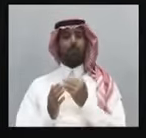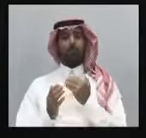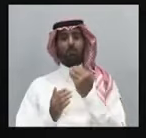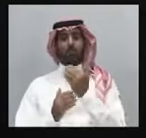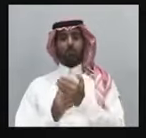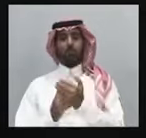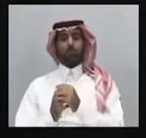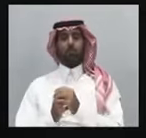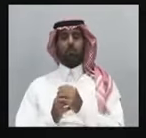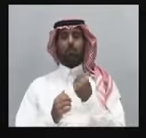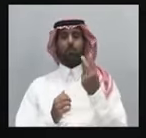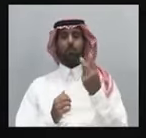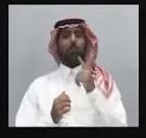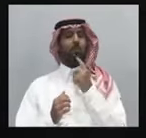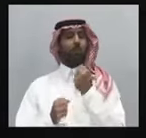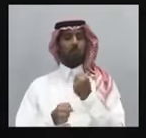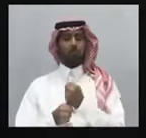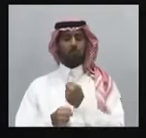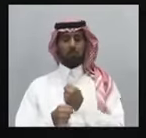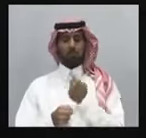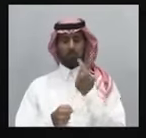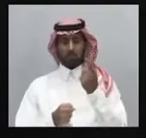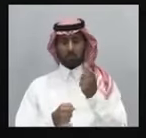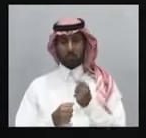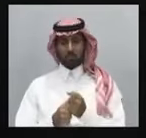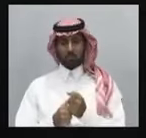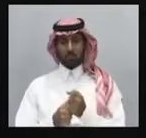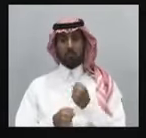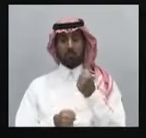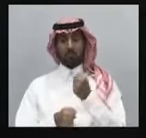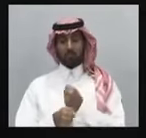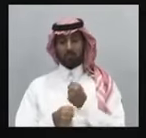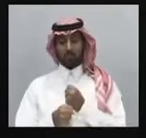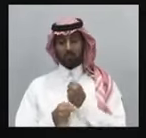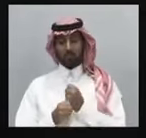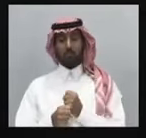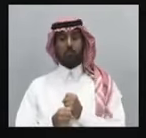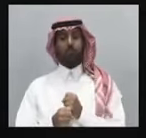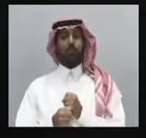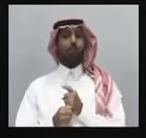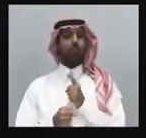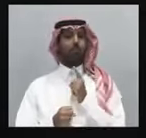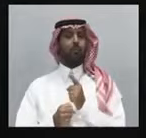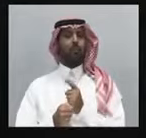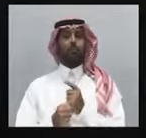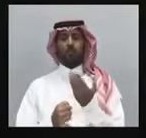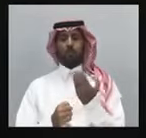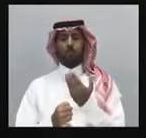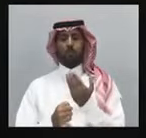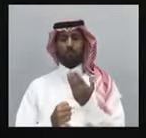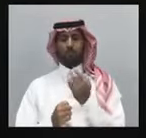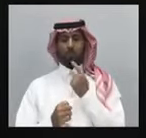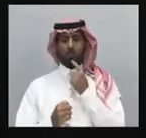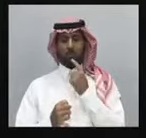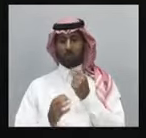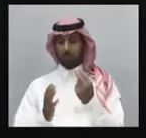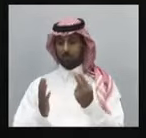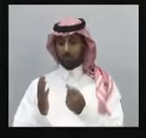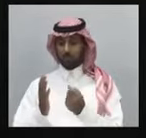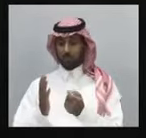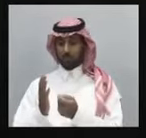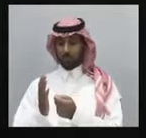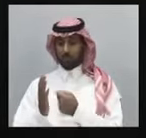is careers. The second unit, careers, and our lesson today is a writing